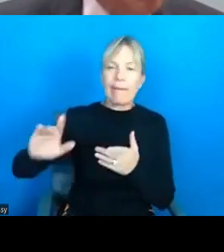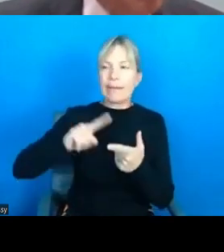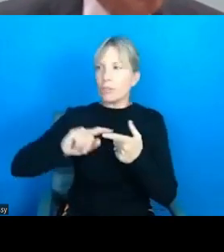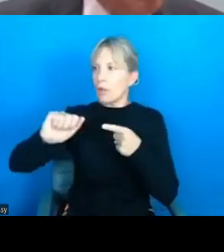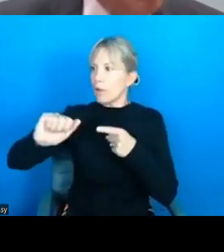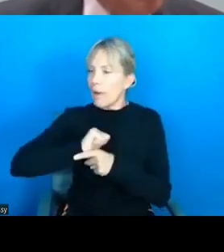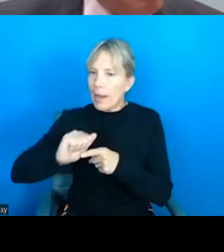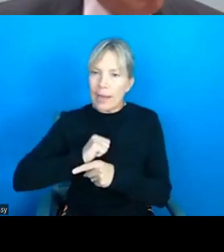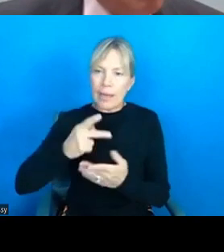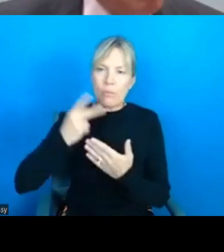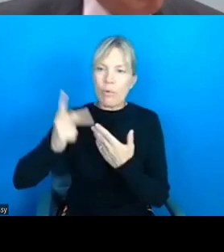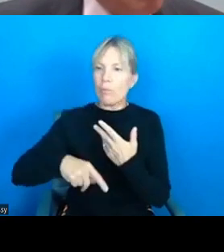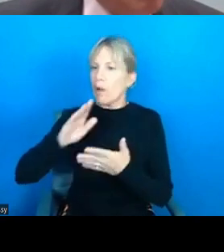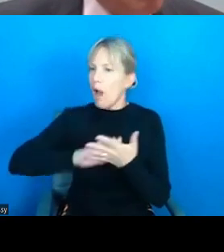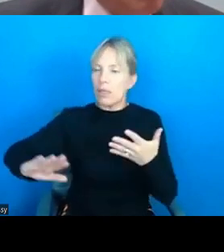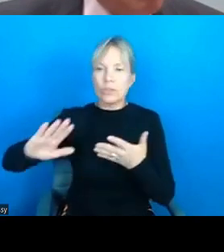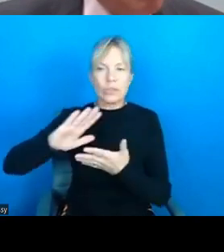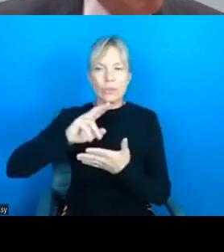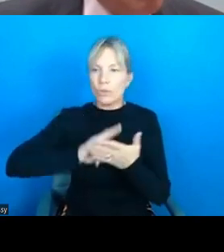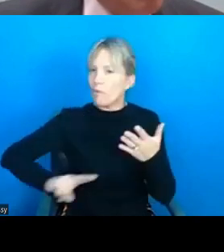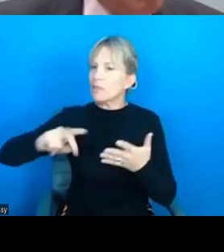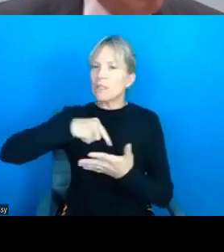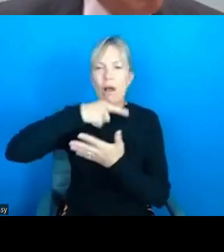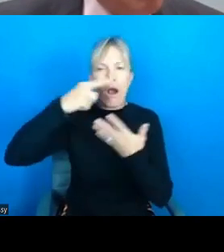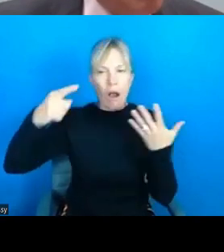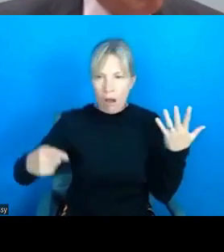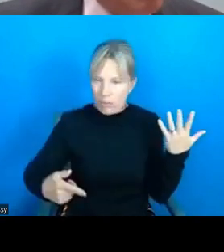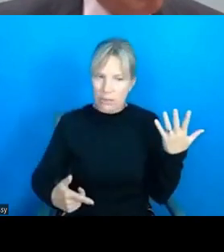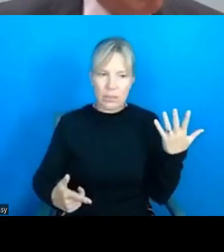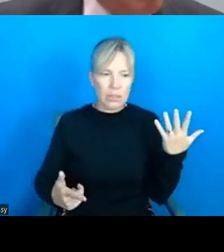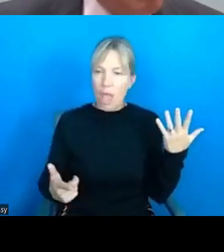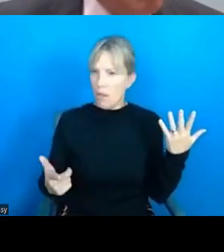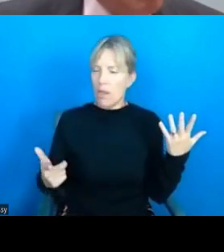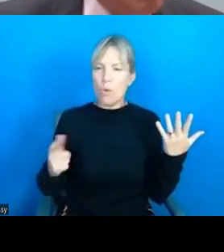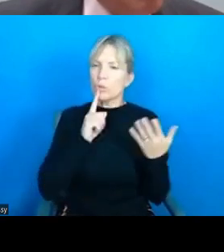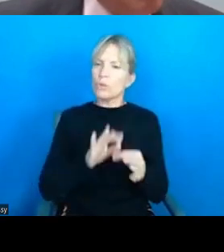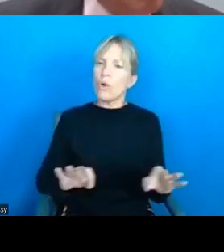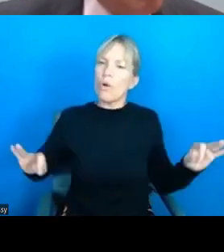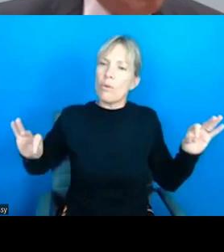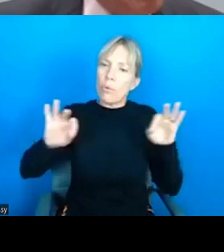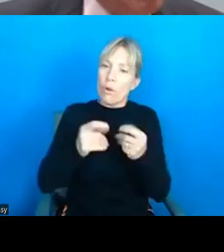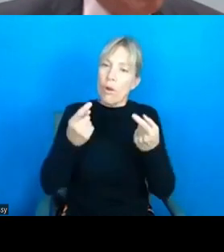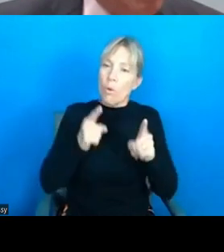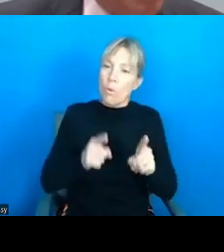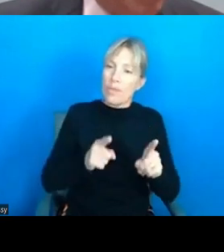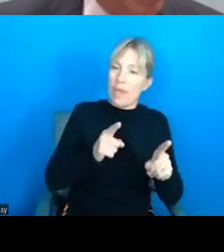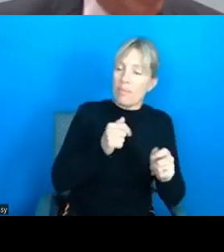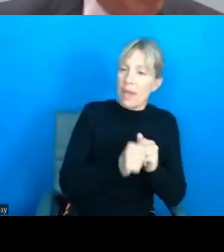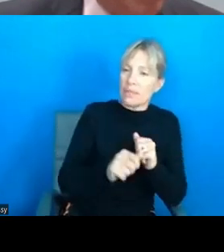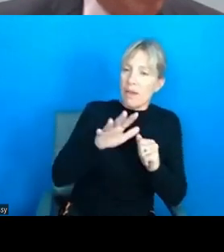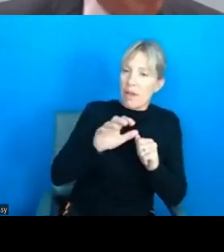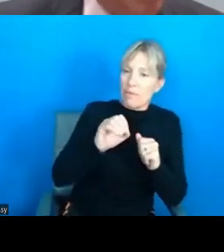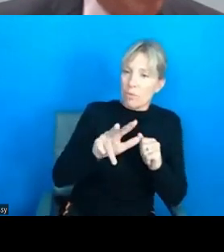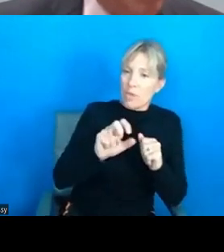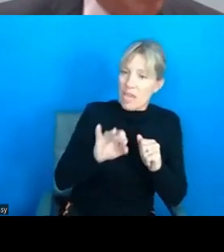programs, to colleges, to universities. It was so important that when 503 came out and said that if you're a